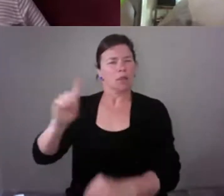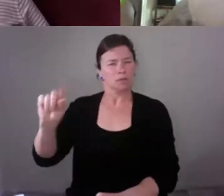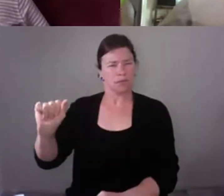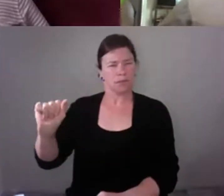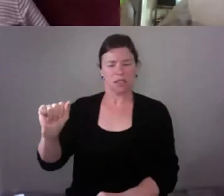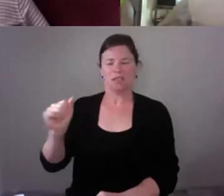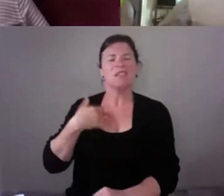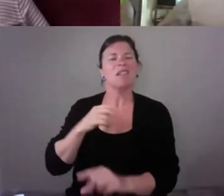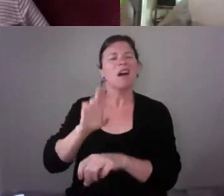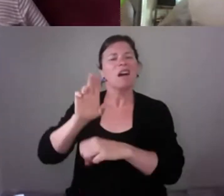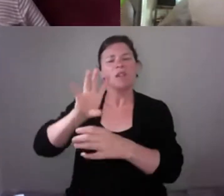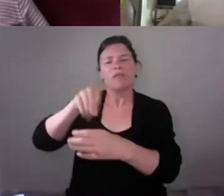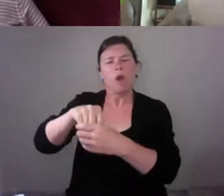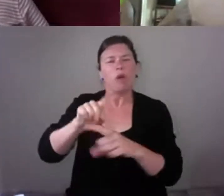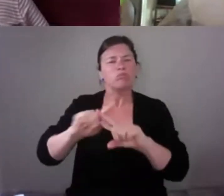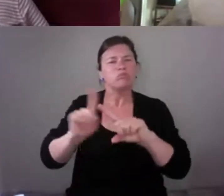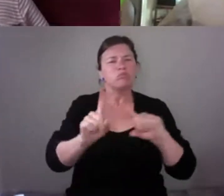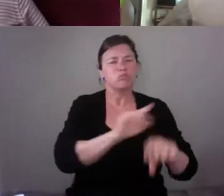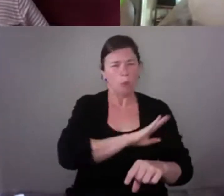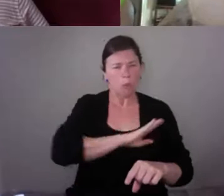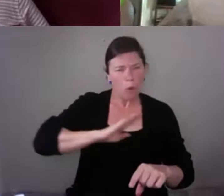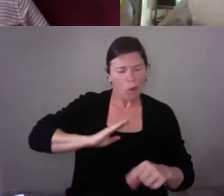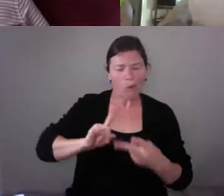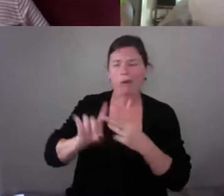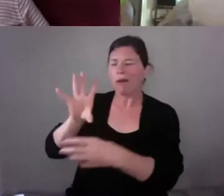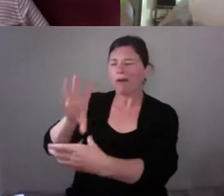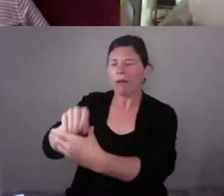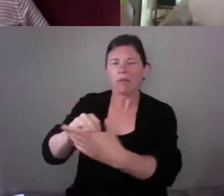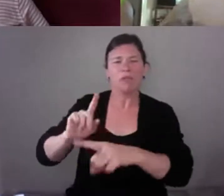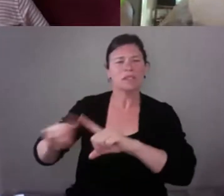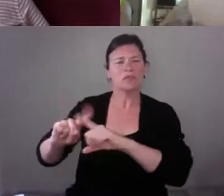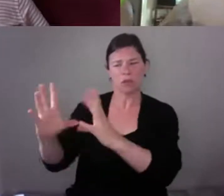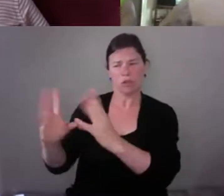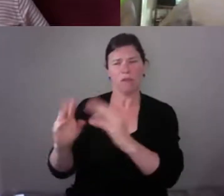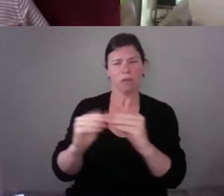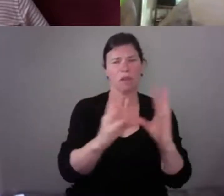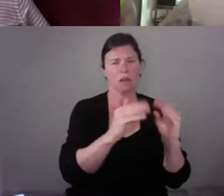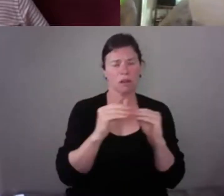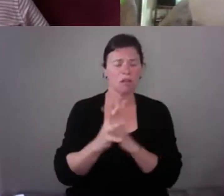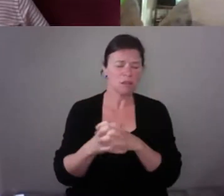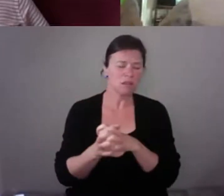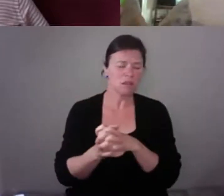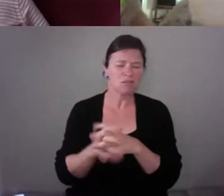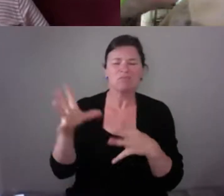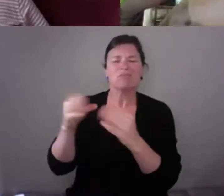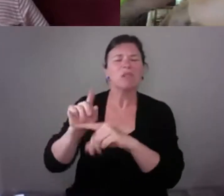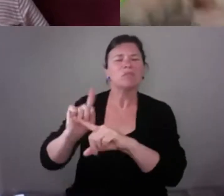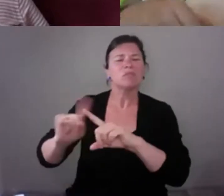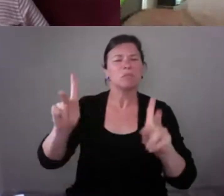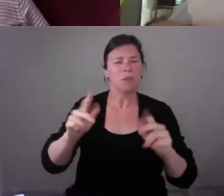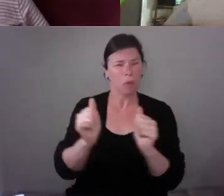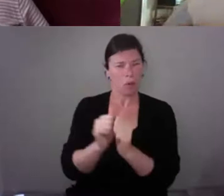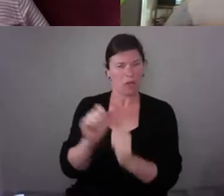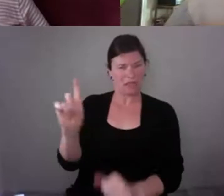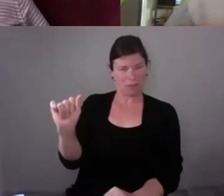and I went to many conferences with people with disabilities,